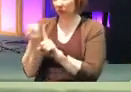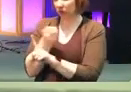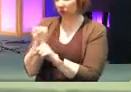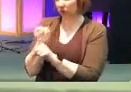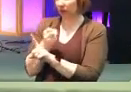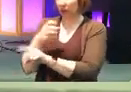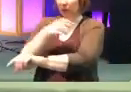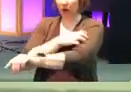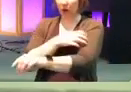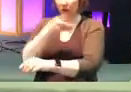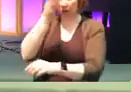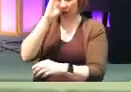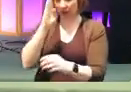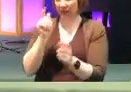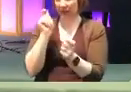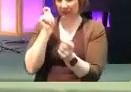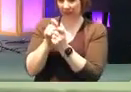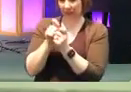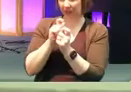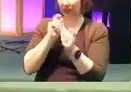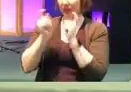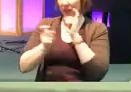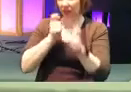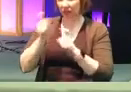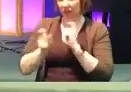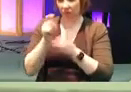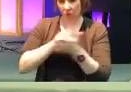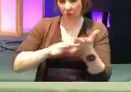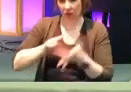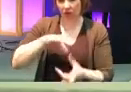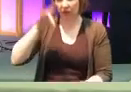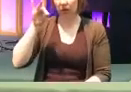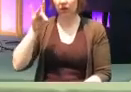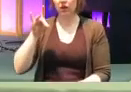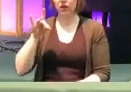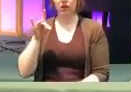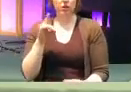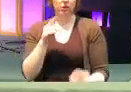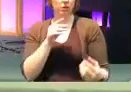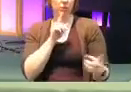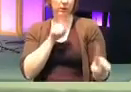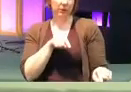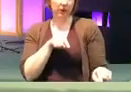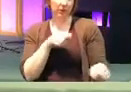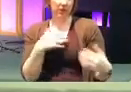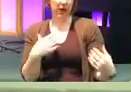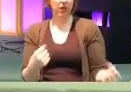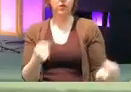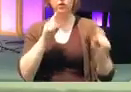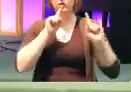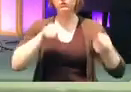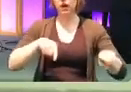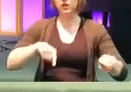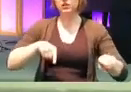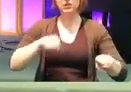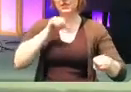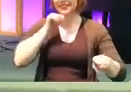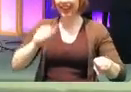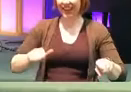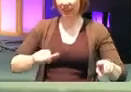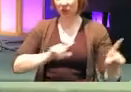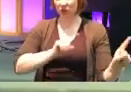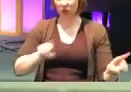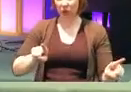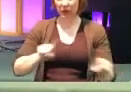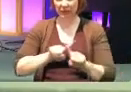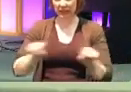of the power of God, and specifically the gifts of the Holy Spirit, the response to that, or the healthy response to that, is not going the other